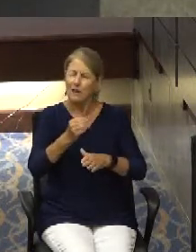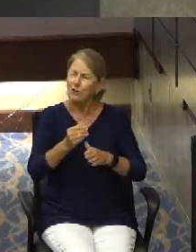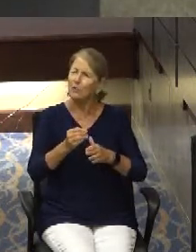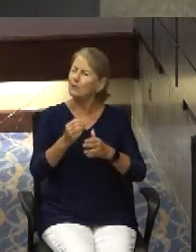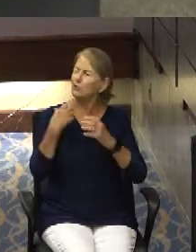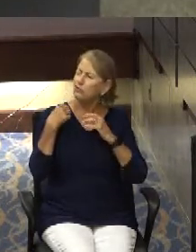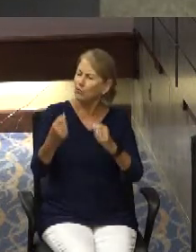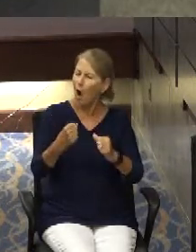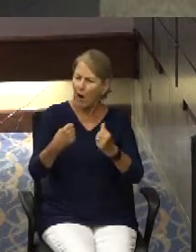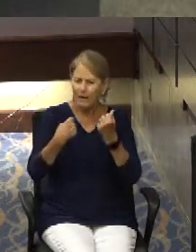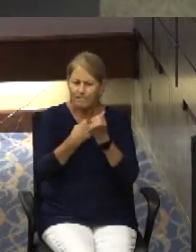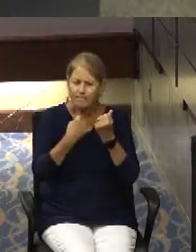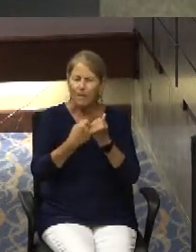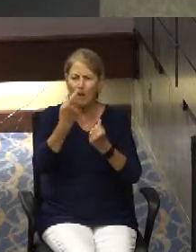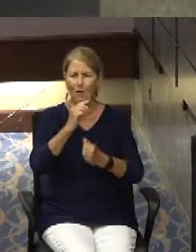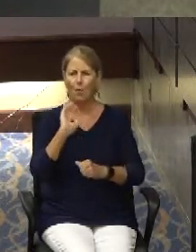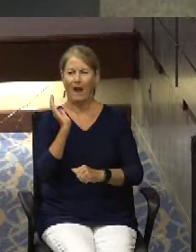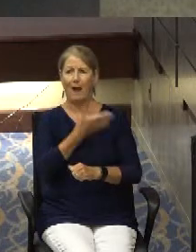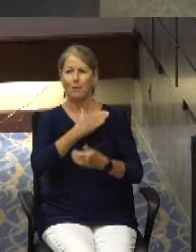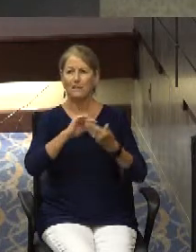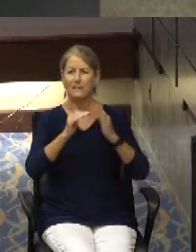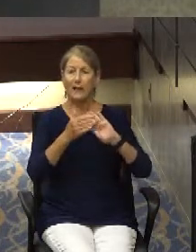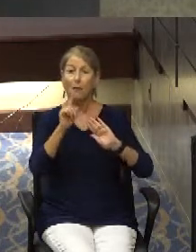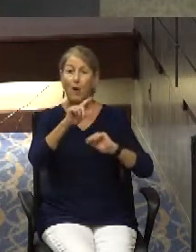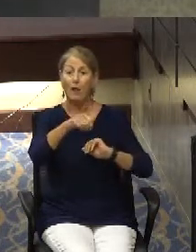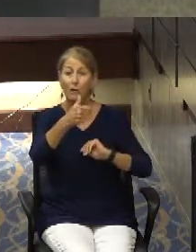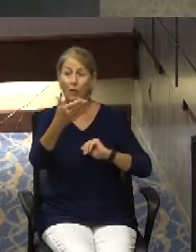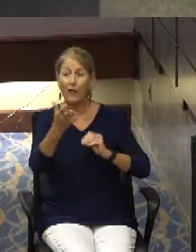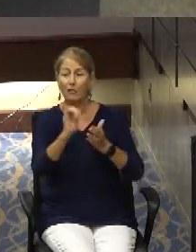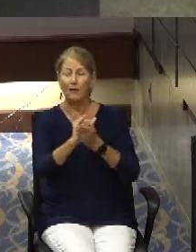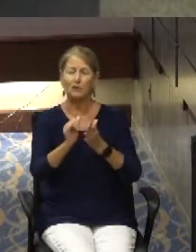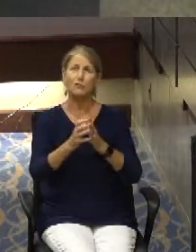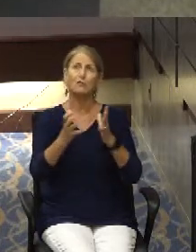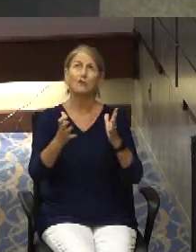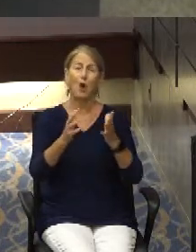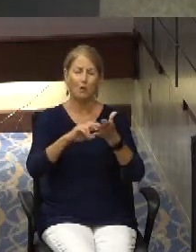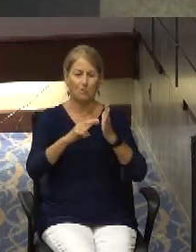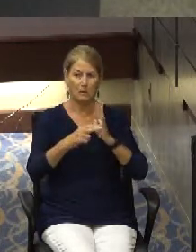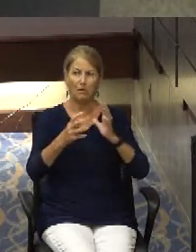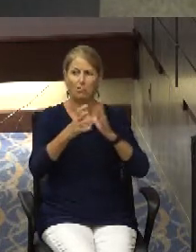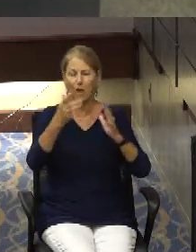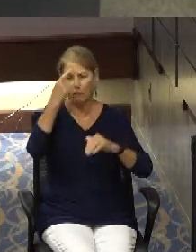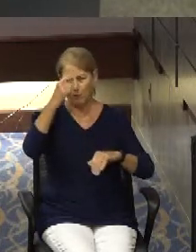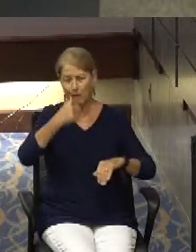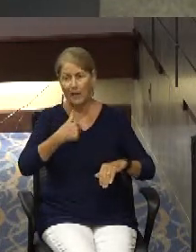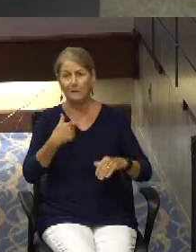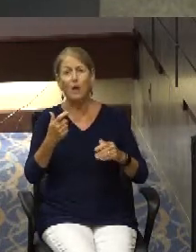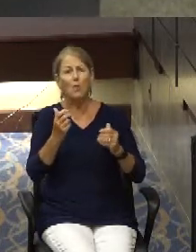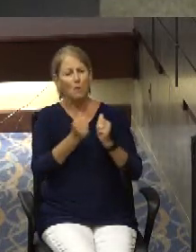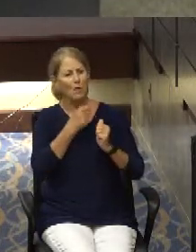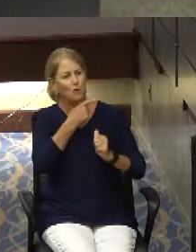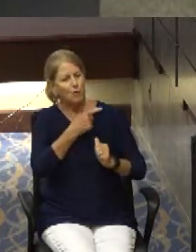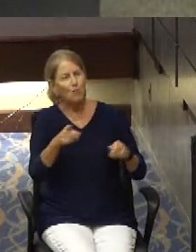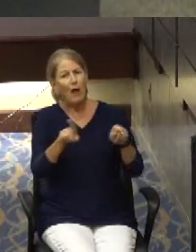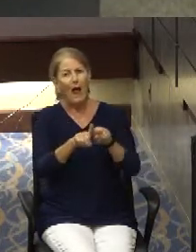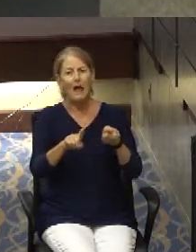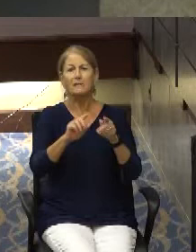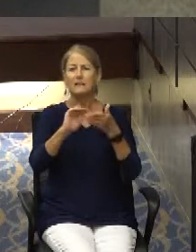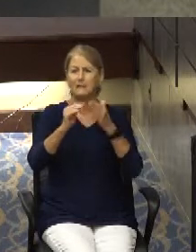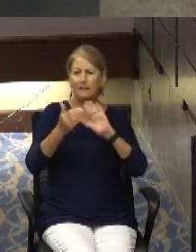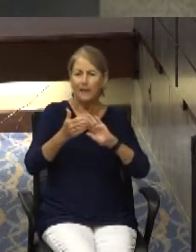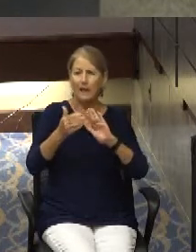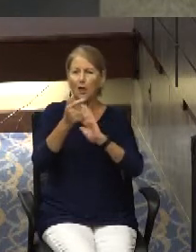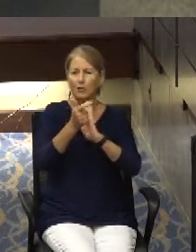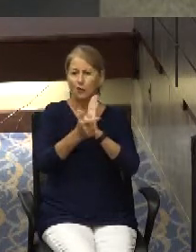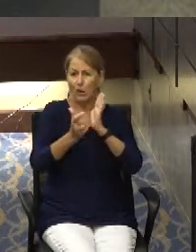I think one of the other things that is so meaningful to me is that with you as our city attorney, I know the right call is going